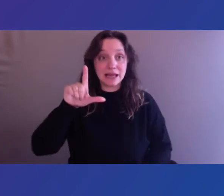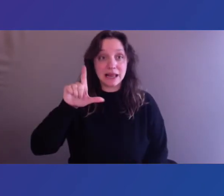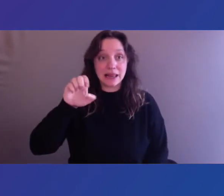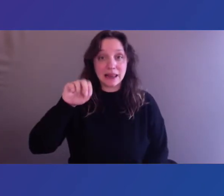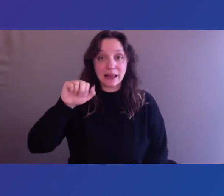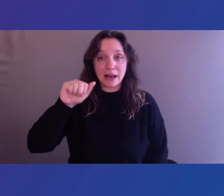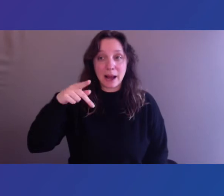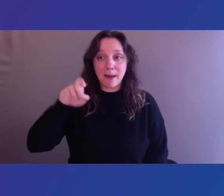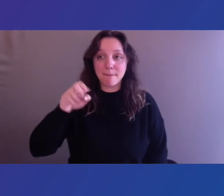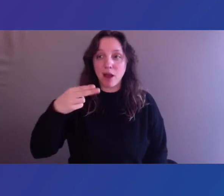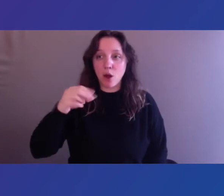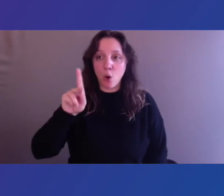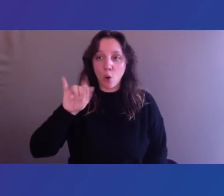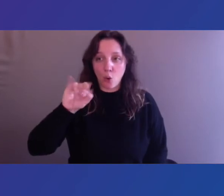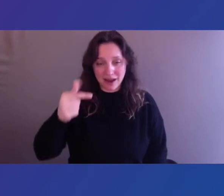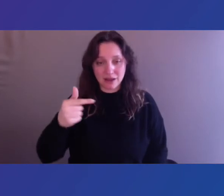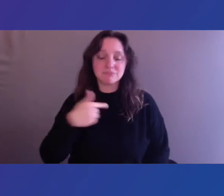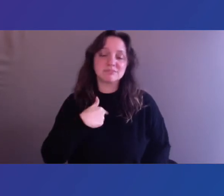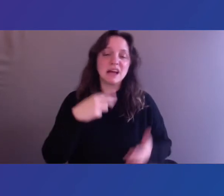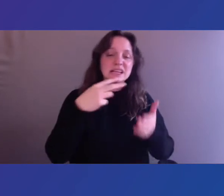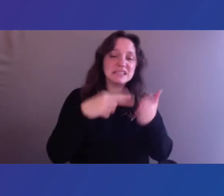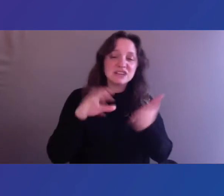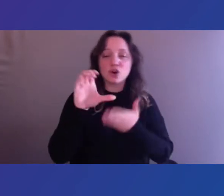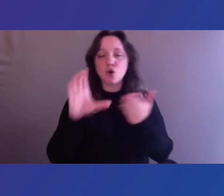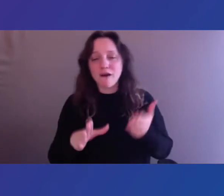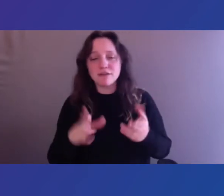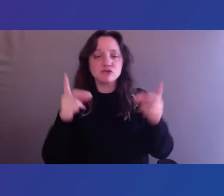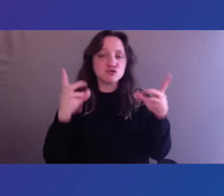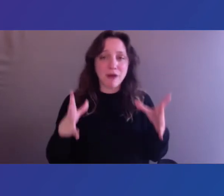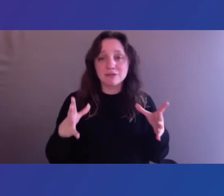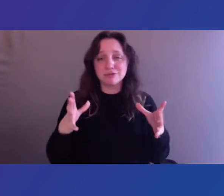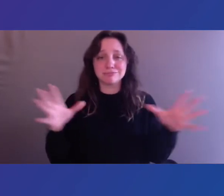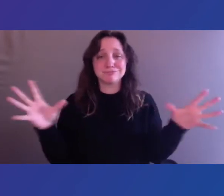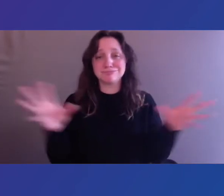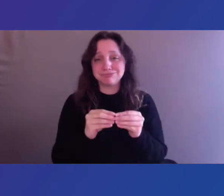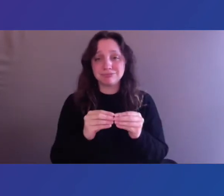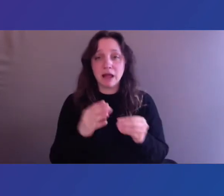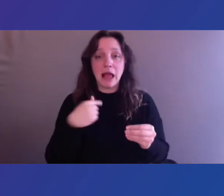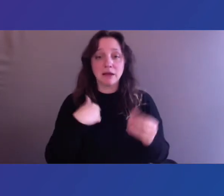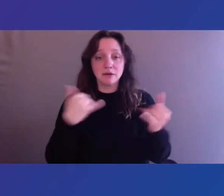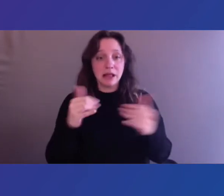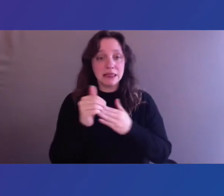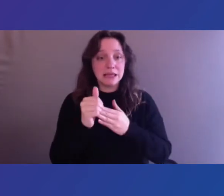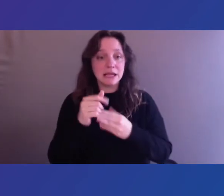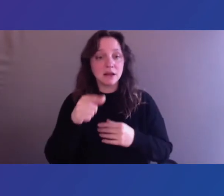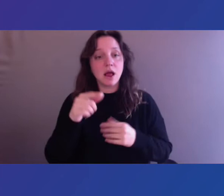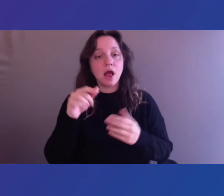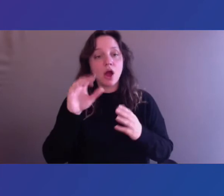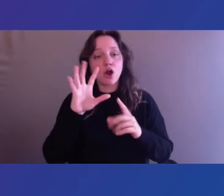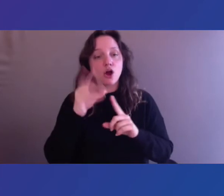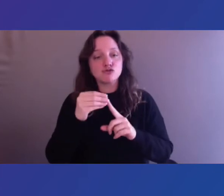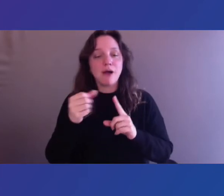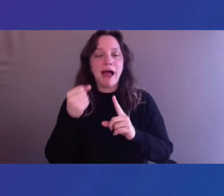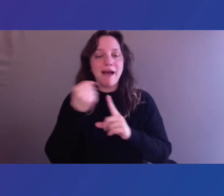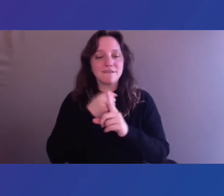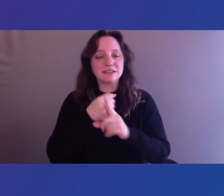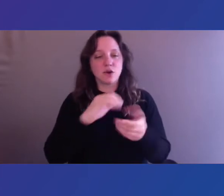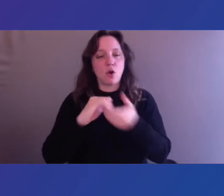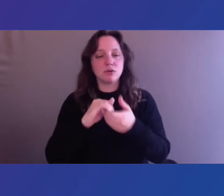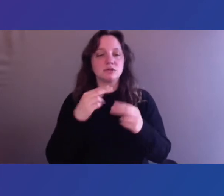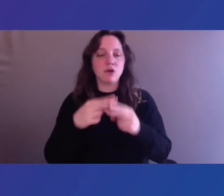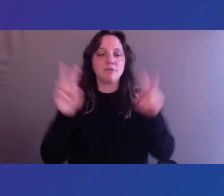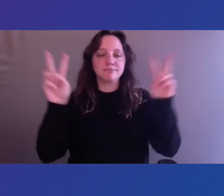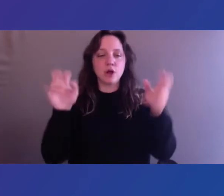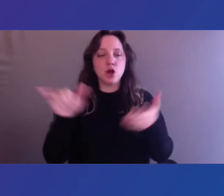Currently, I'm a dancer and choreographer, director, and I currently lead the Cultural Advocacy Coalition, New Yorkers for Culture and